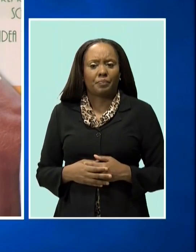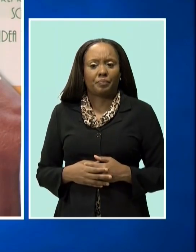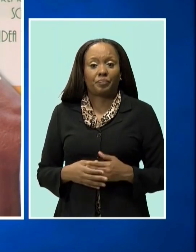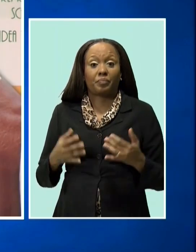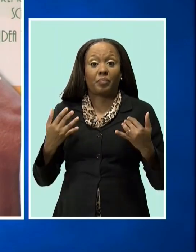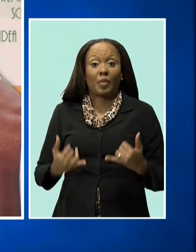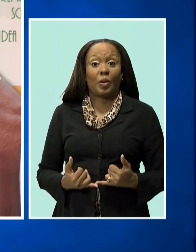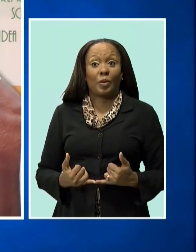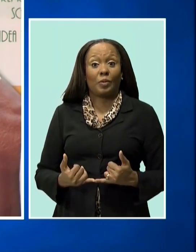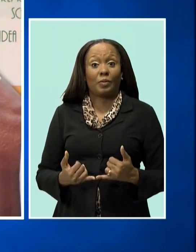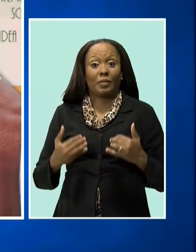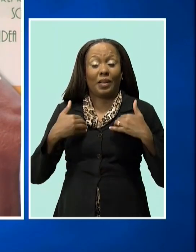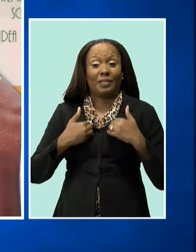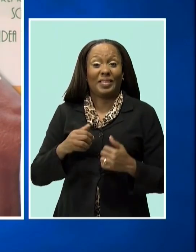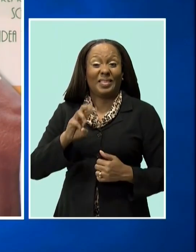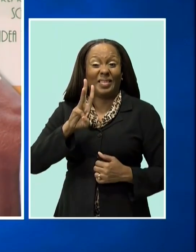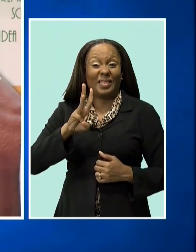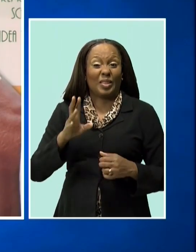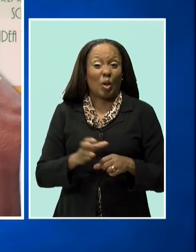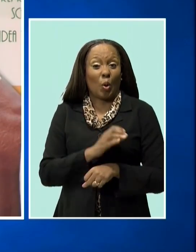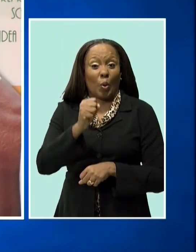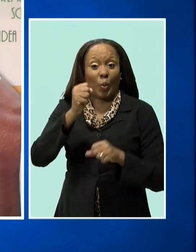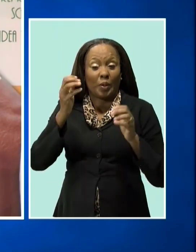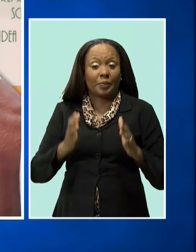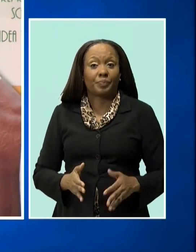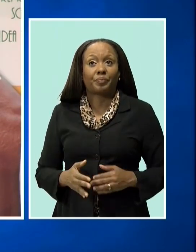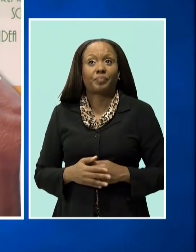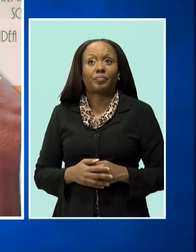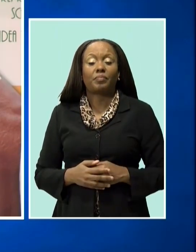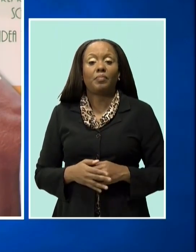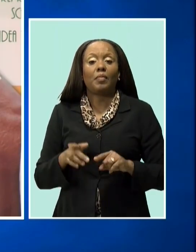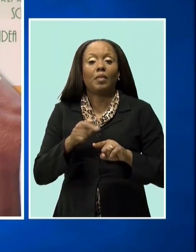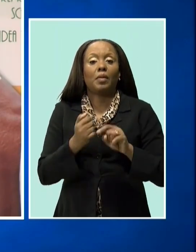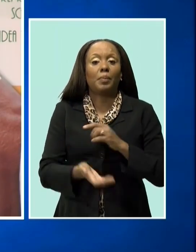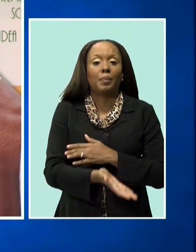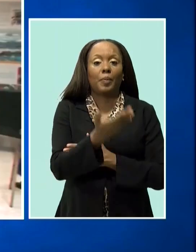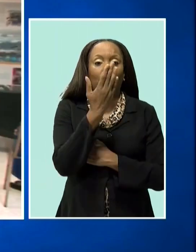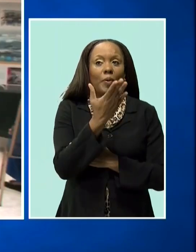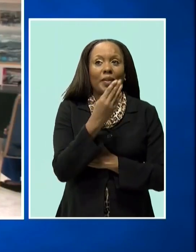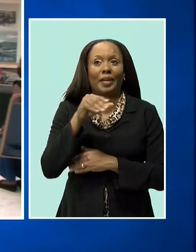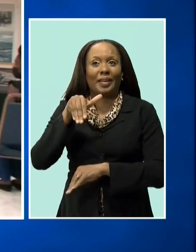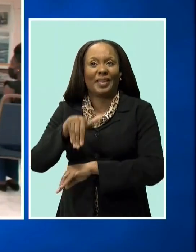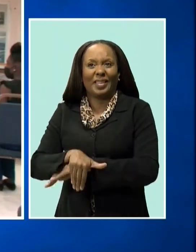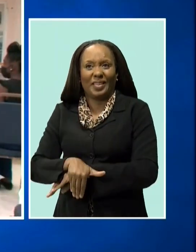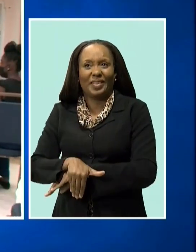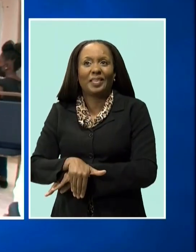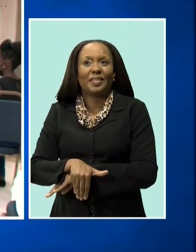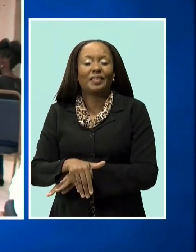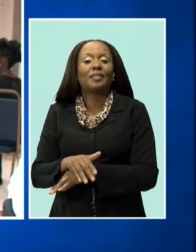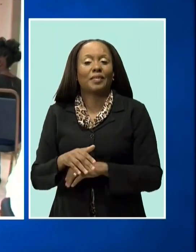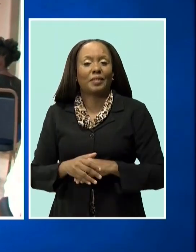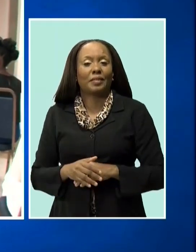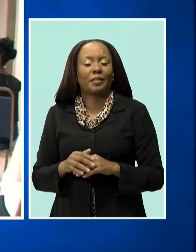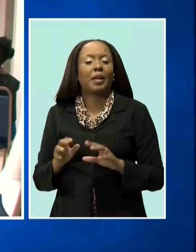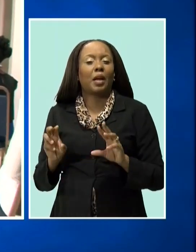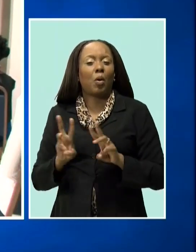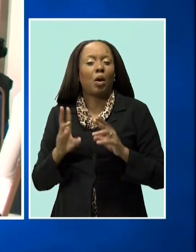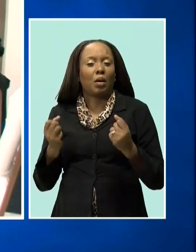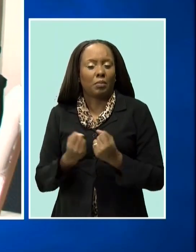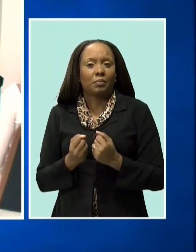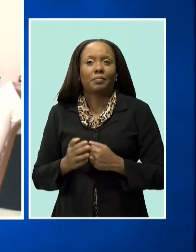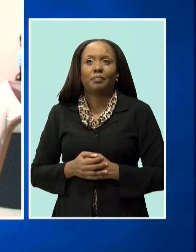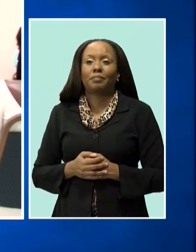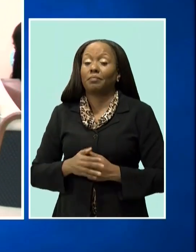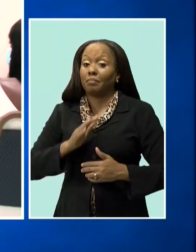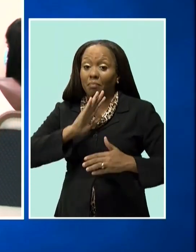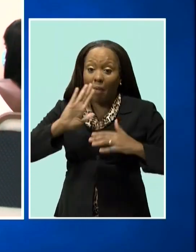6 winners from the morning and evening session. Mr. Mosley adds that all of the participants must be